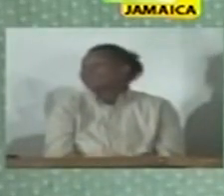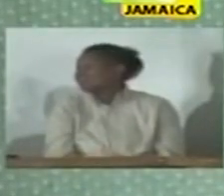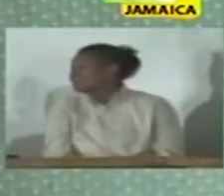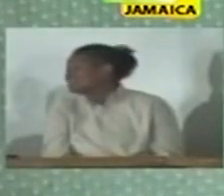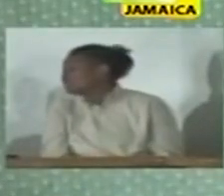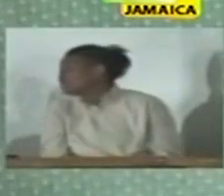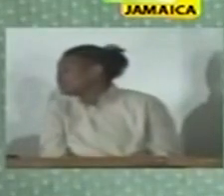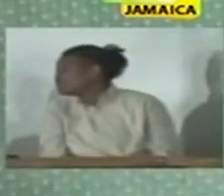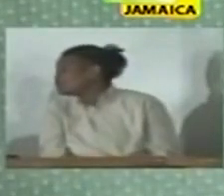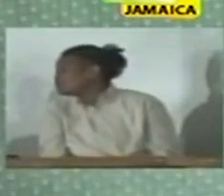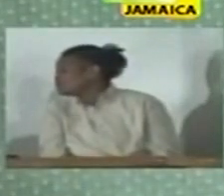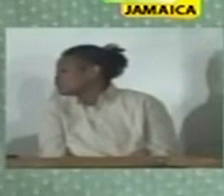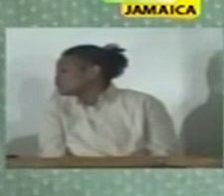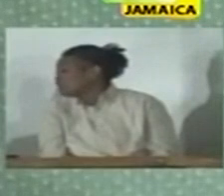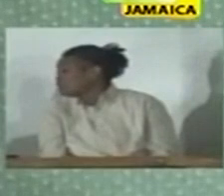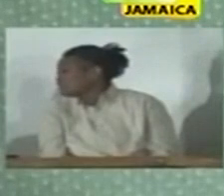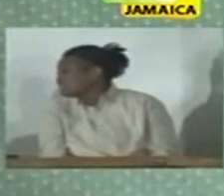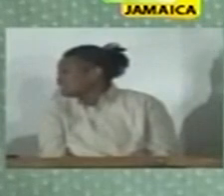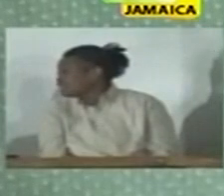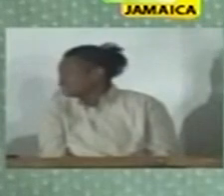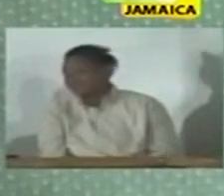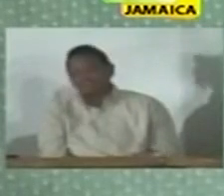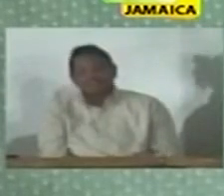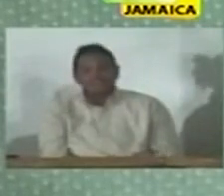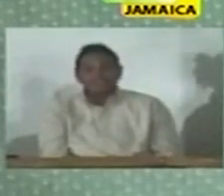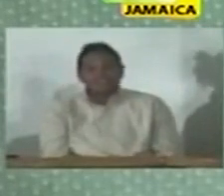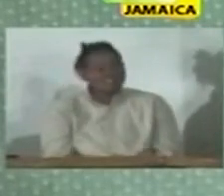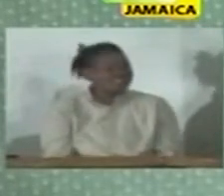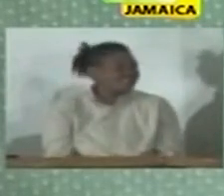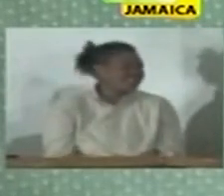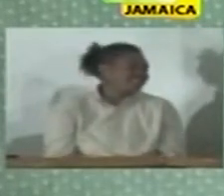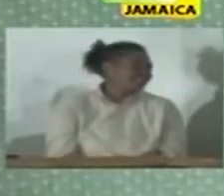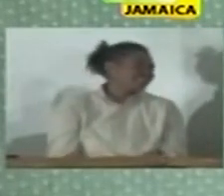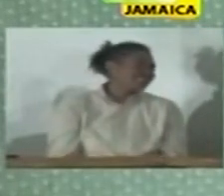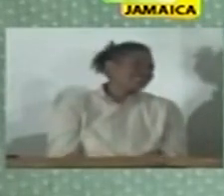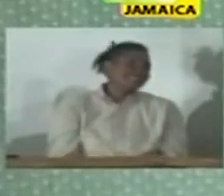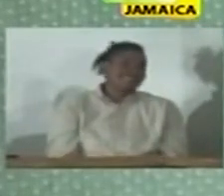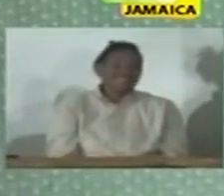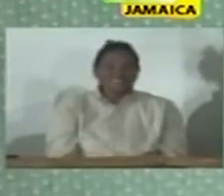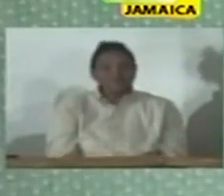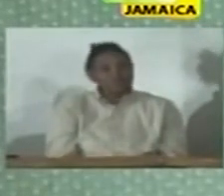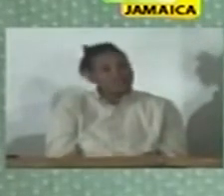Hold us so nervous. Hold us so nervous. I read enough of you.